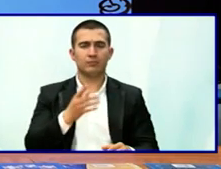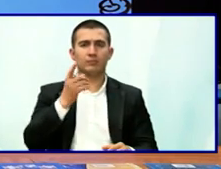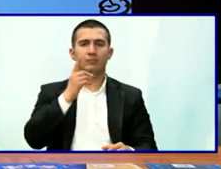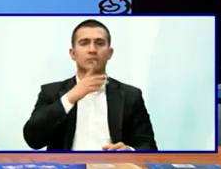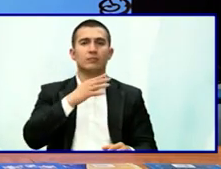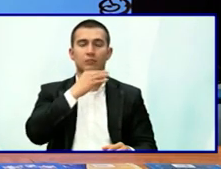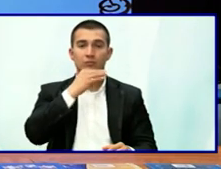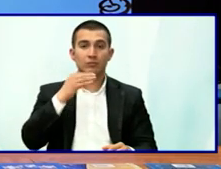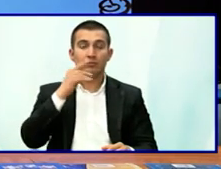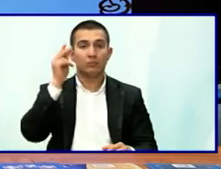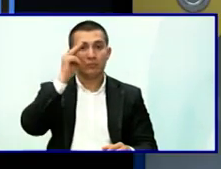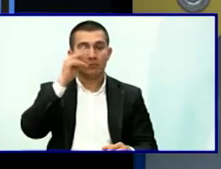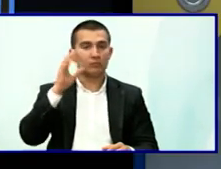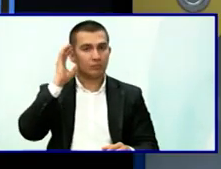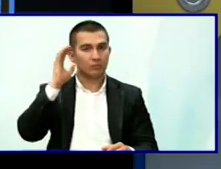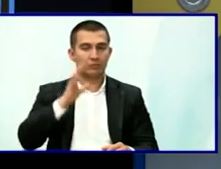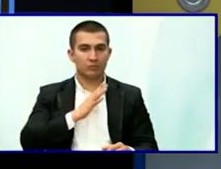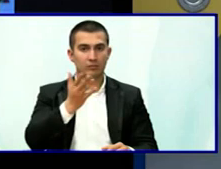bilan tingladingizlar.